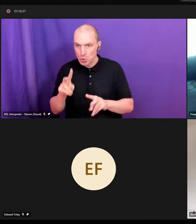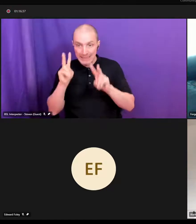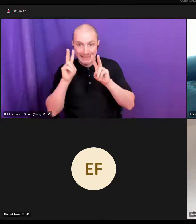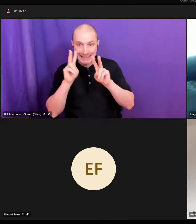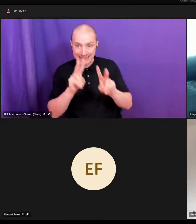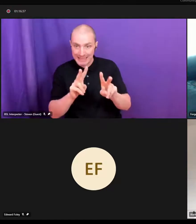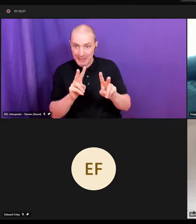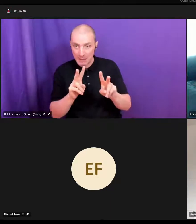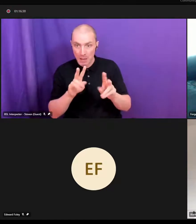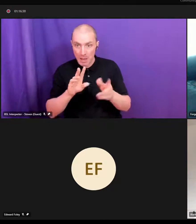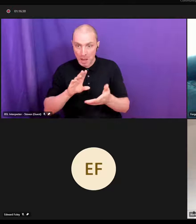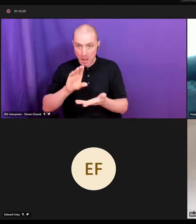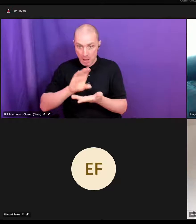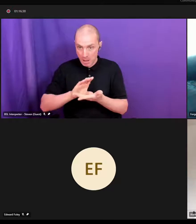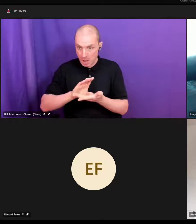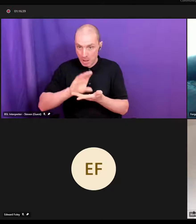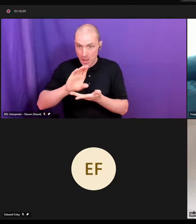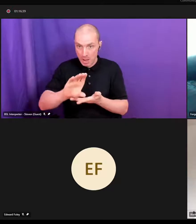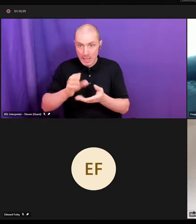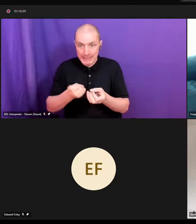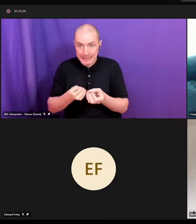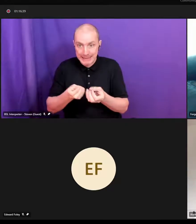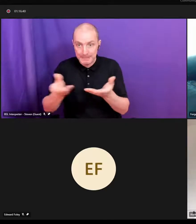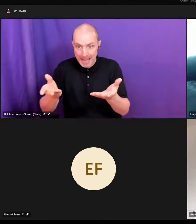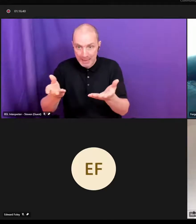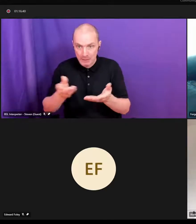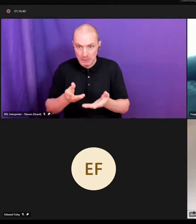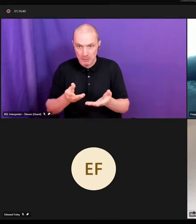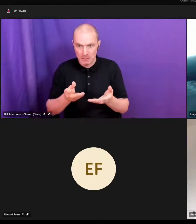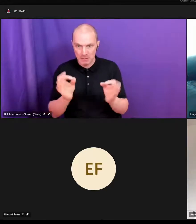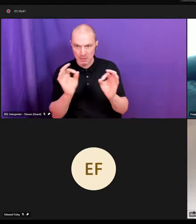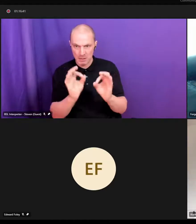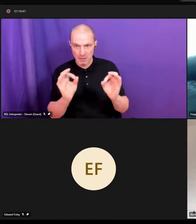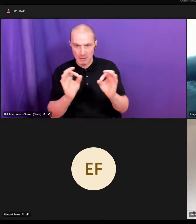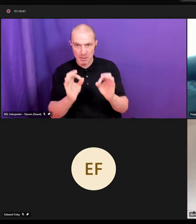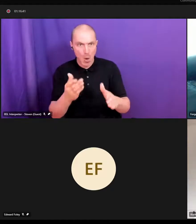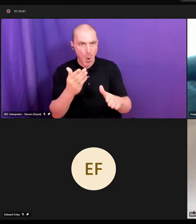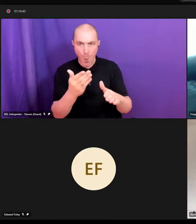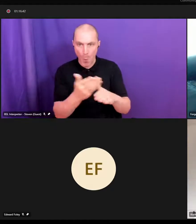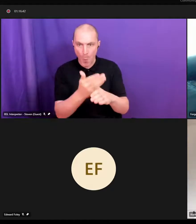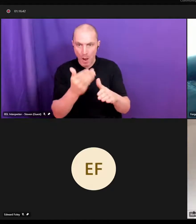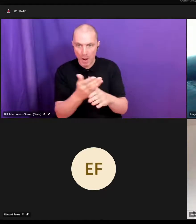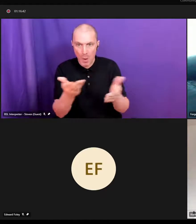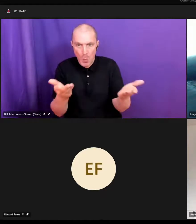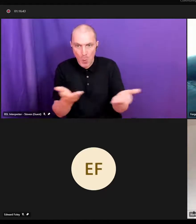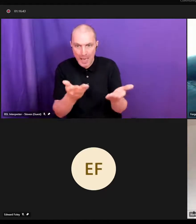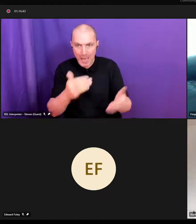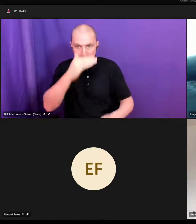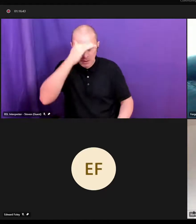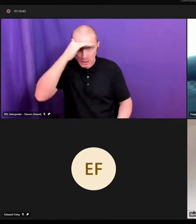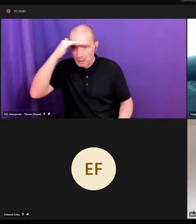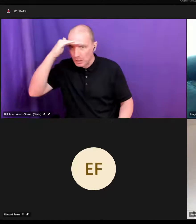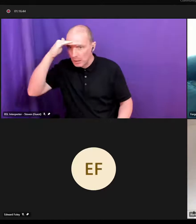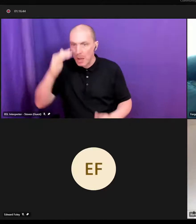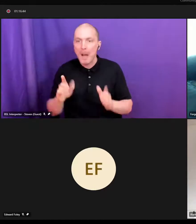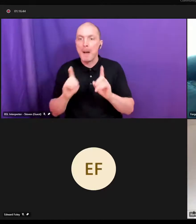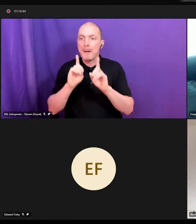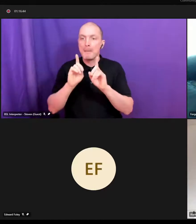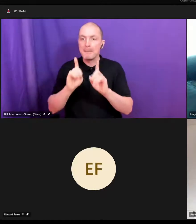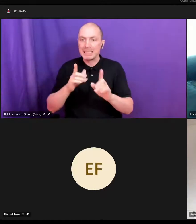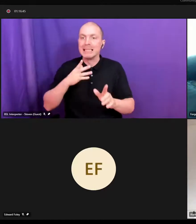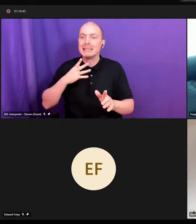money. But without doing that preparatory work, I think it would prejudice putting together an appropriate